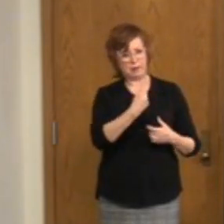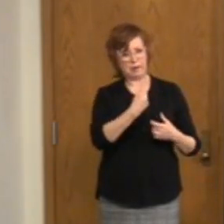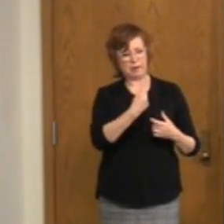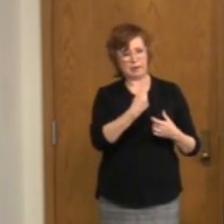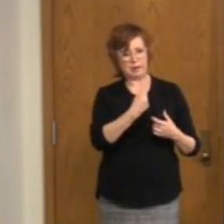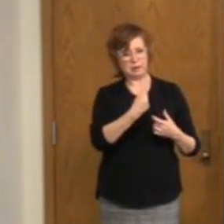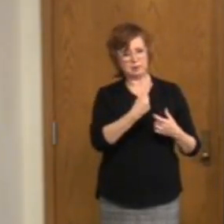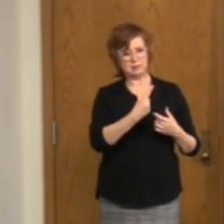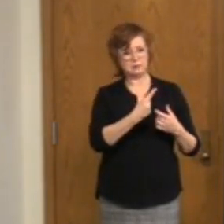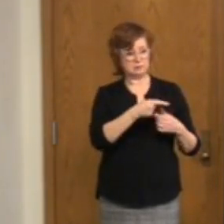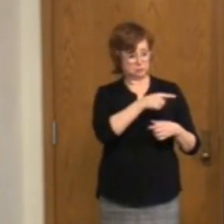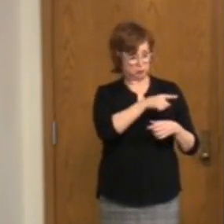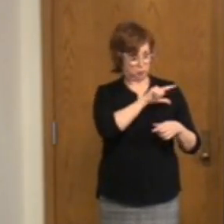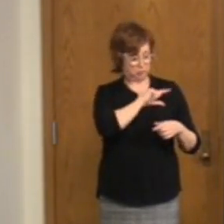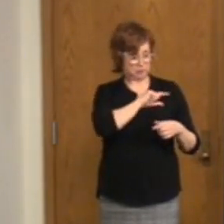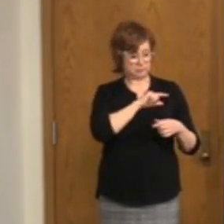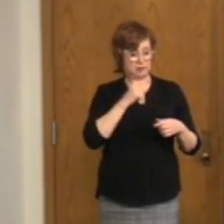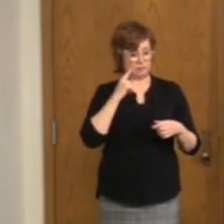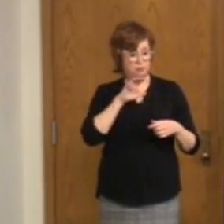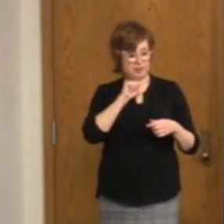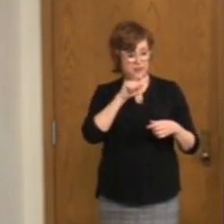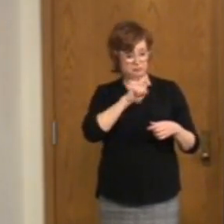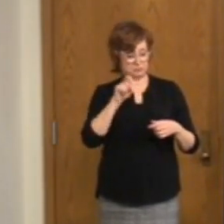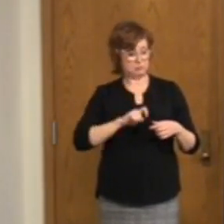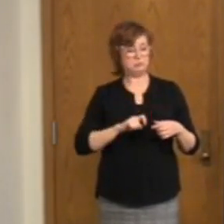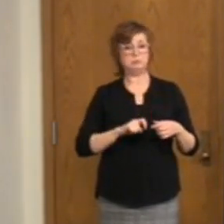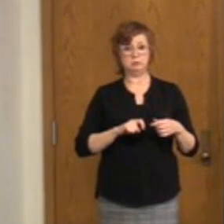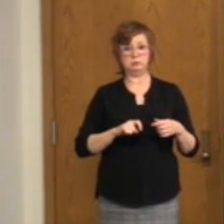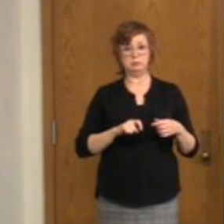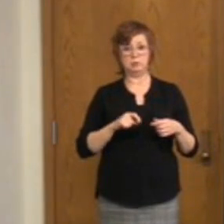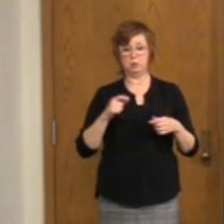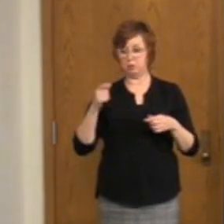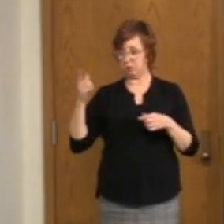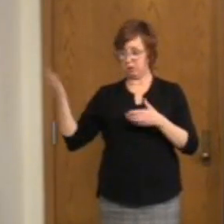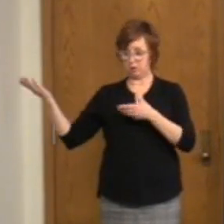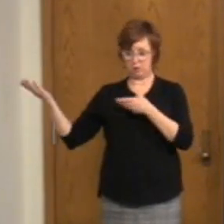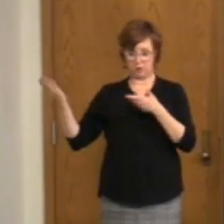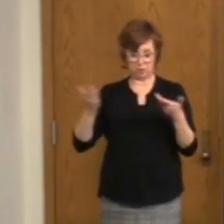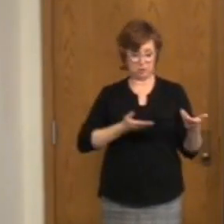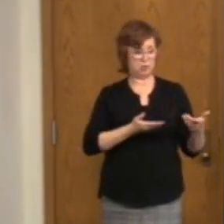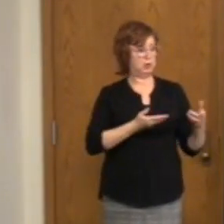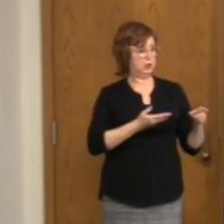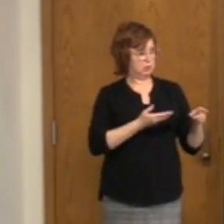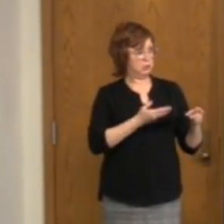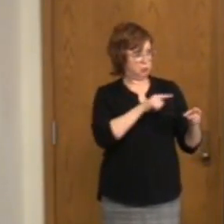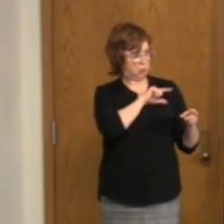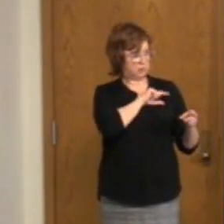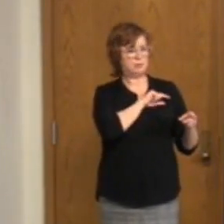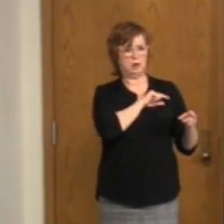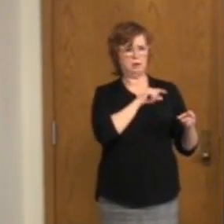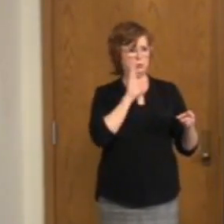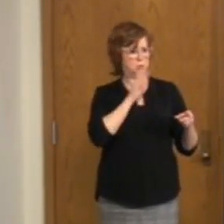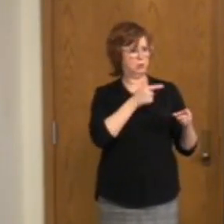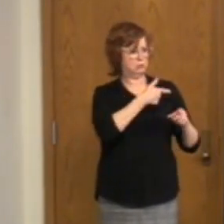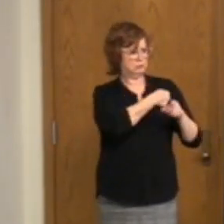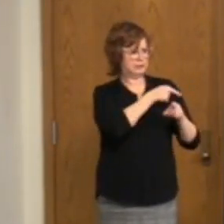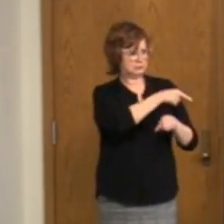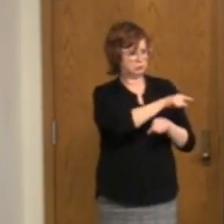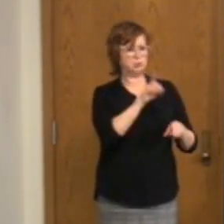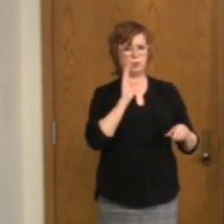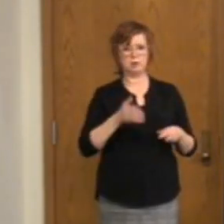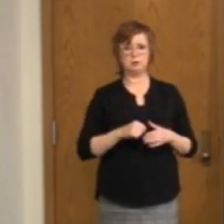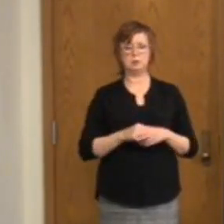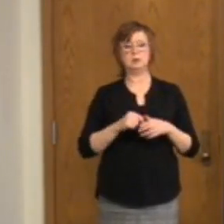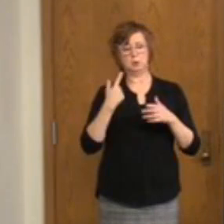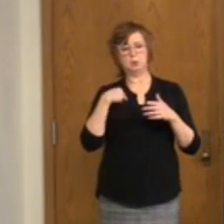to receive the AstraZeneca vaccine as we receive it, and we'll be going, and I believe that they're going through just